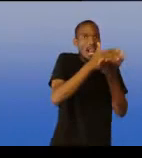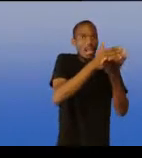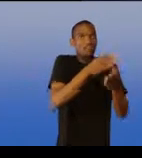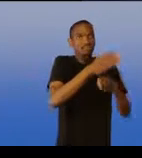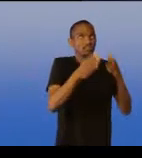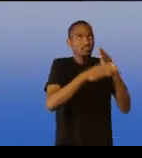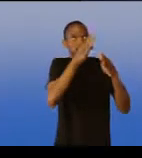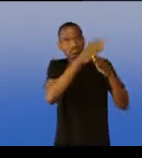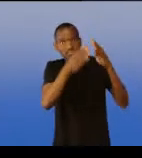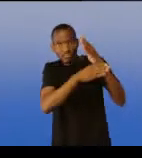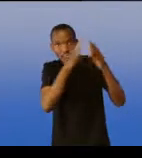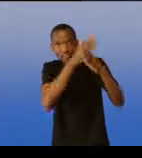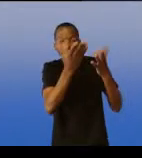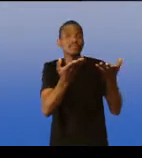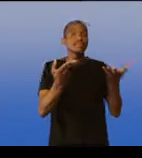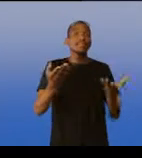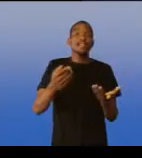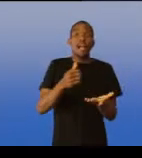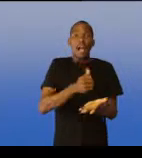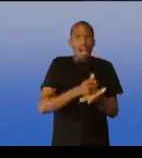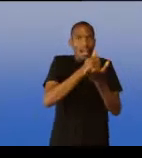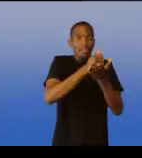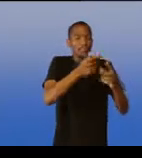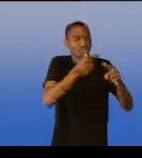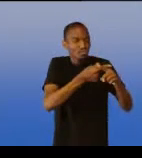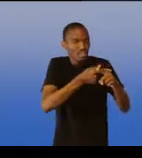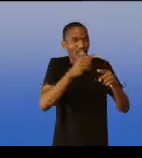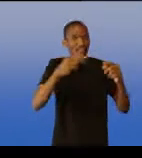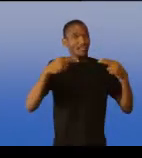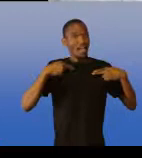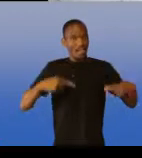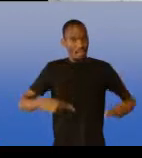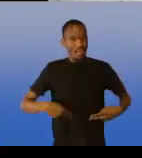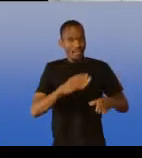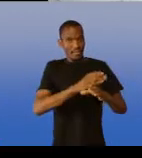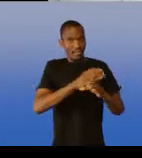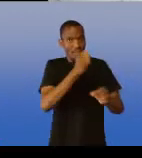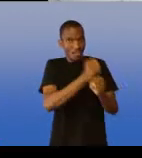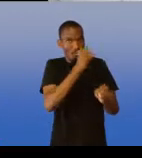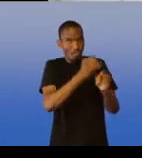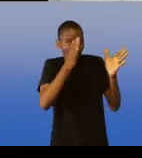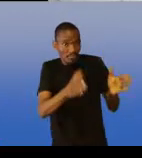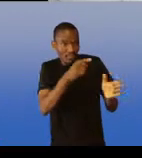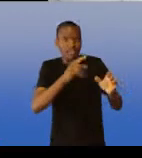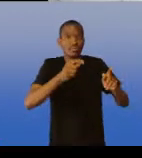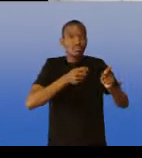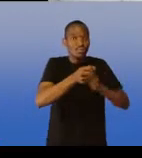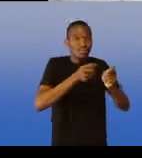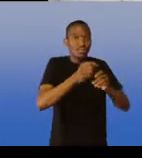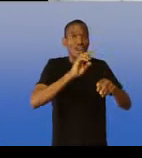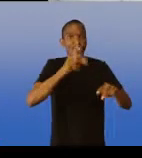the infrastructure, that helped in training the healthcare workers on managing